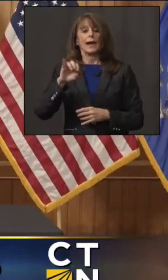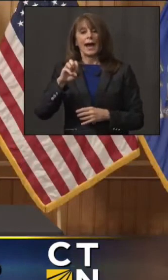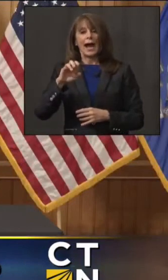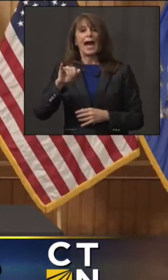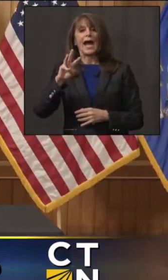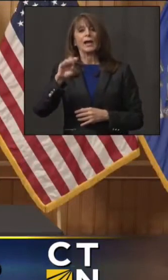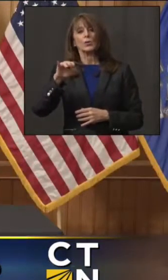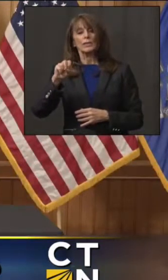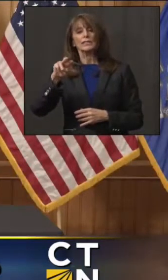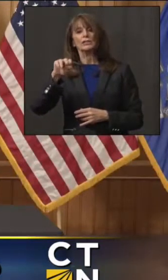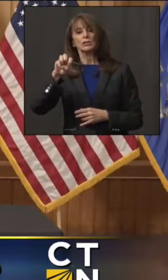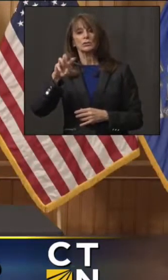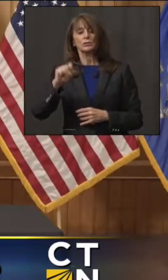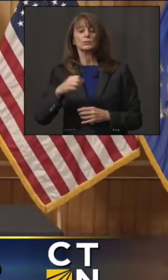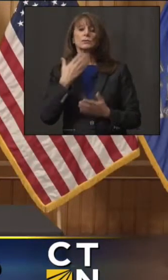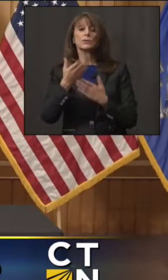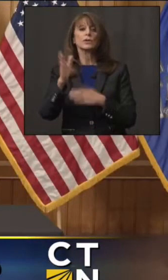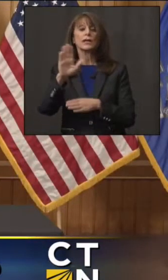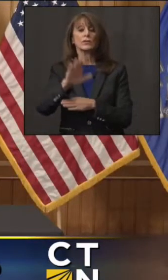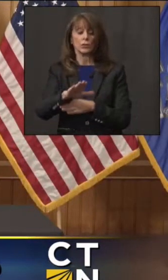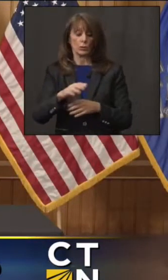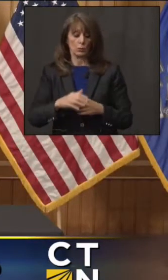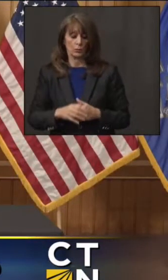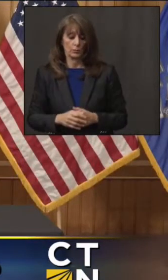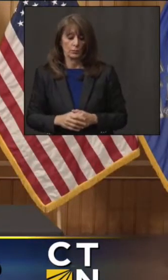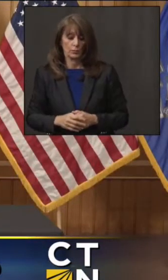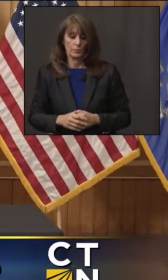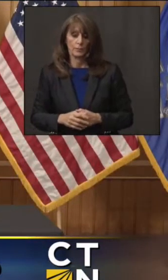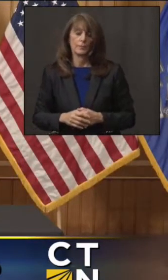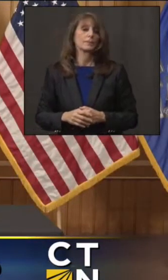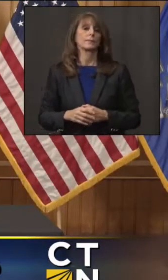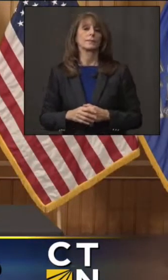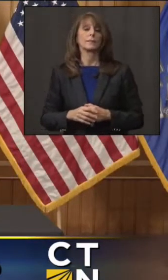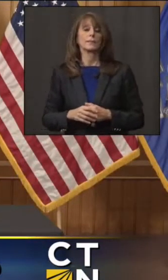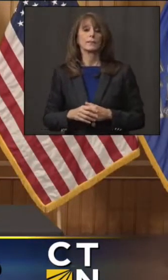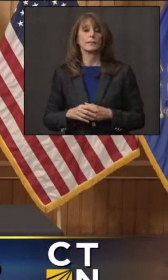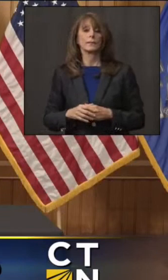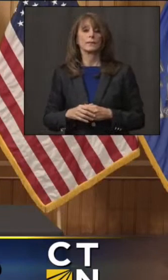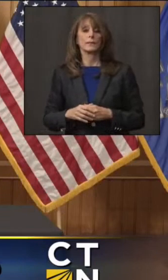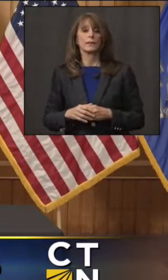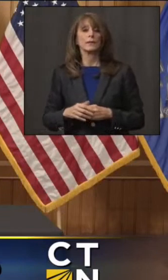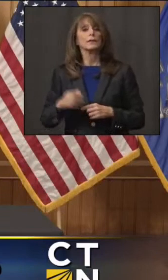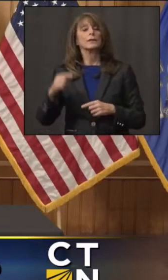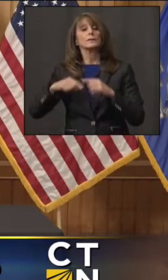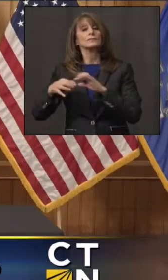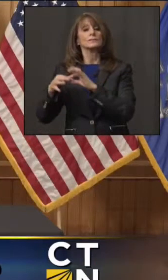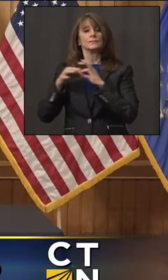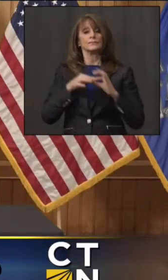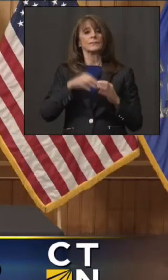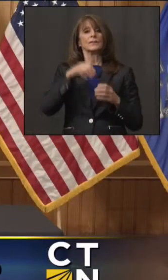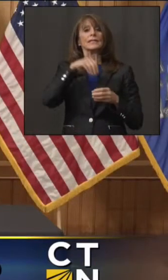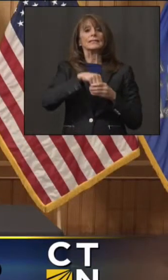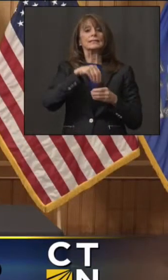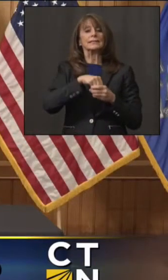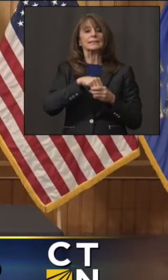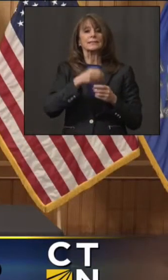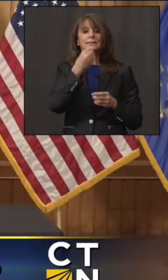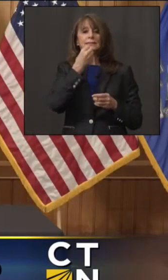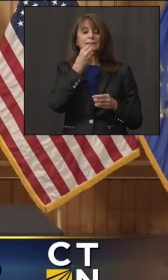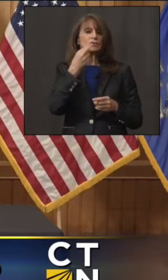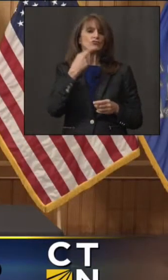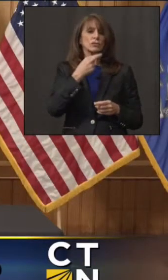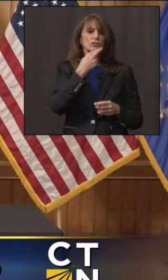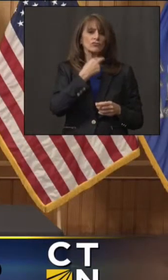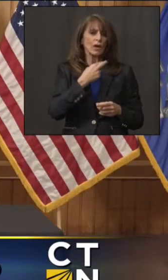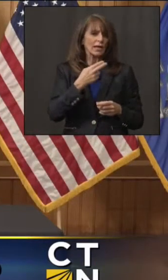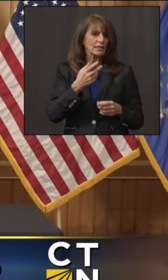Good afternoon, everyone. Going back to the halting gym use and indoor dining, is there a specific number